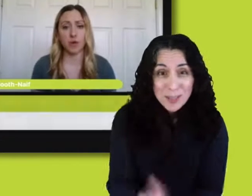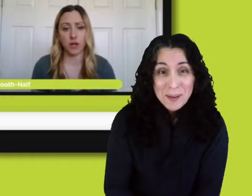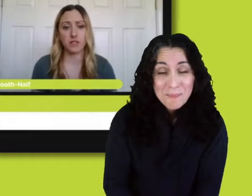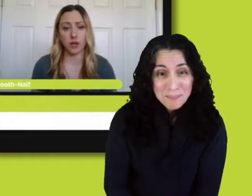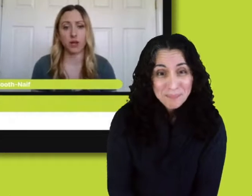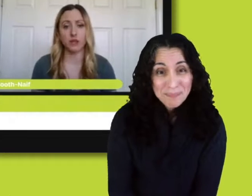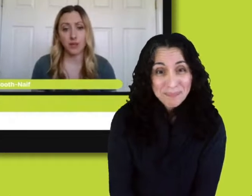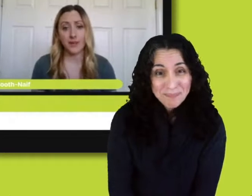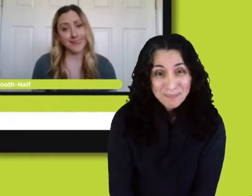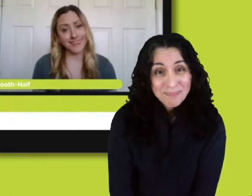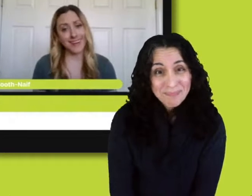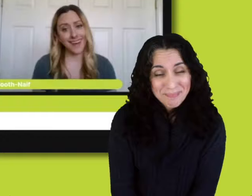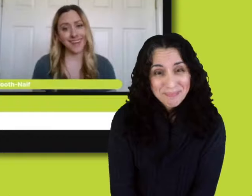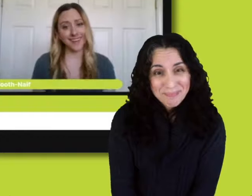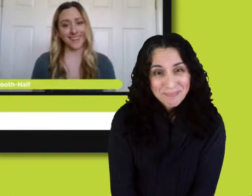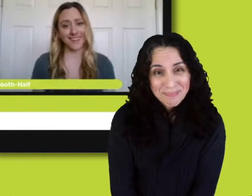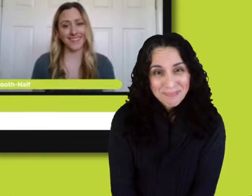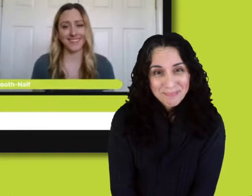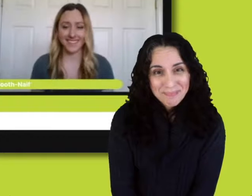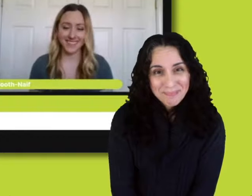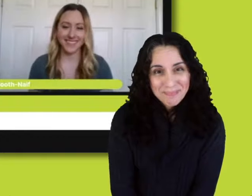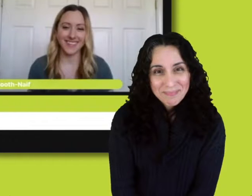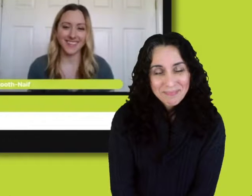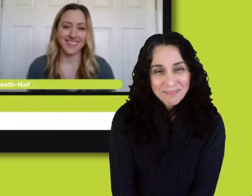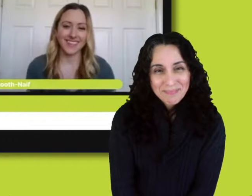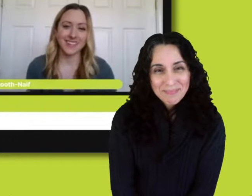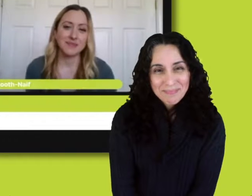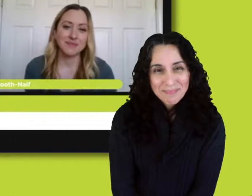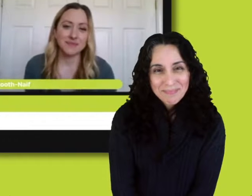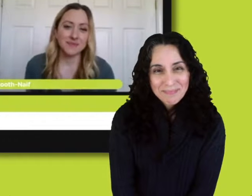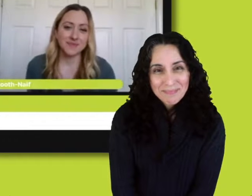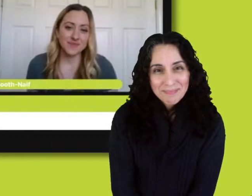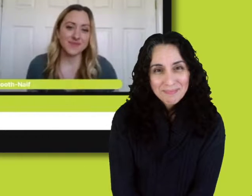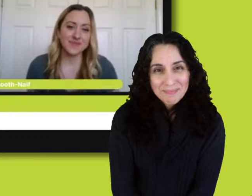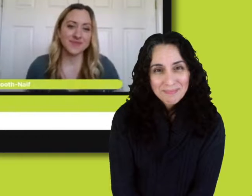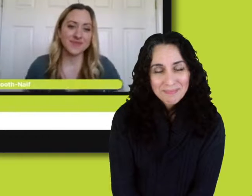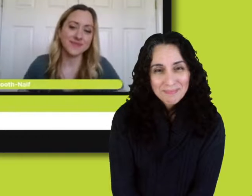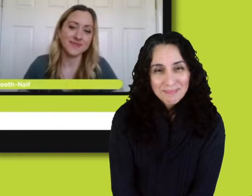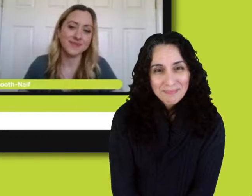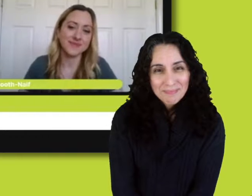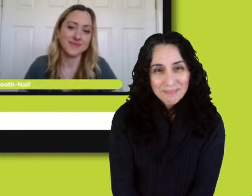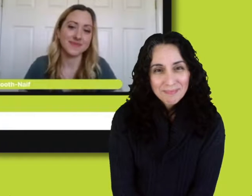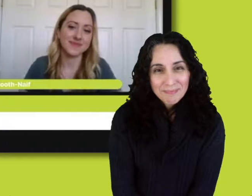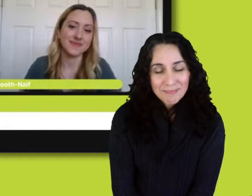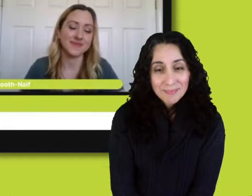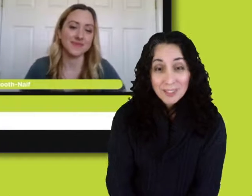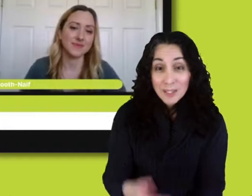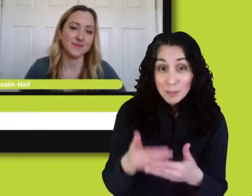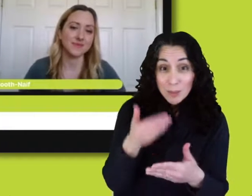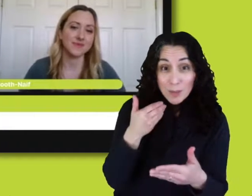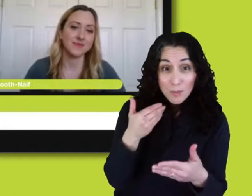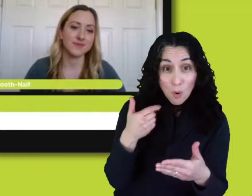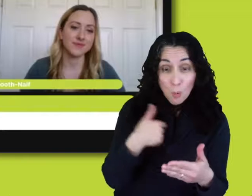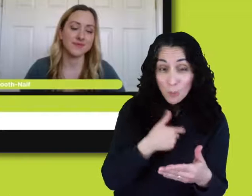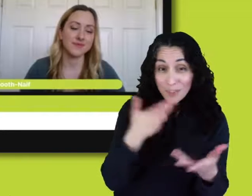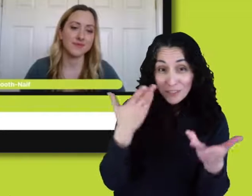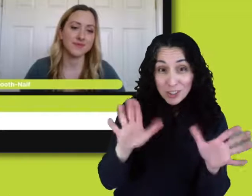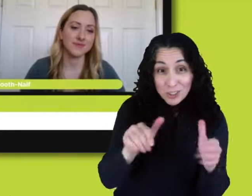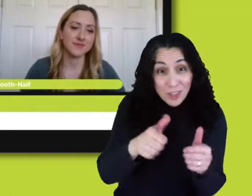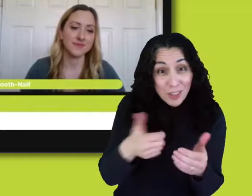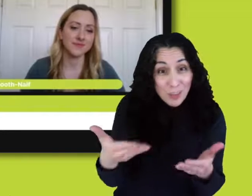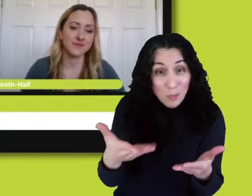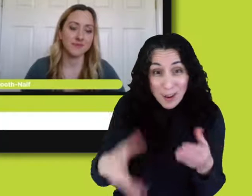thing that you are. So yeah. So before we wrap, is there anything anything that you would like to share with